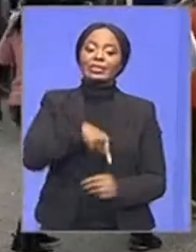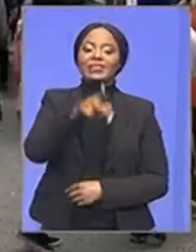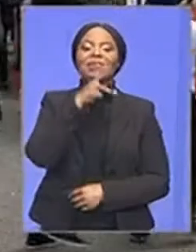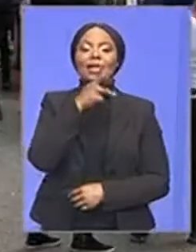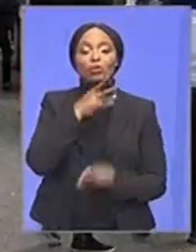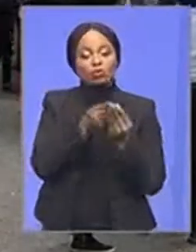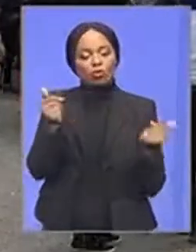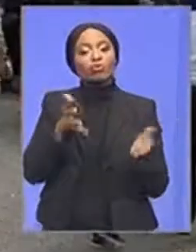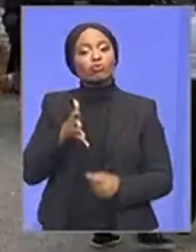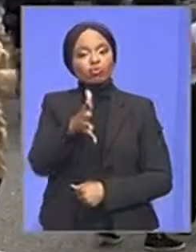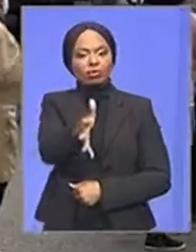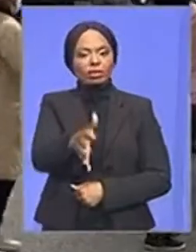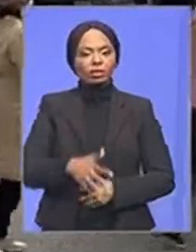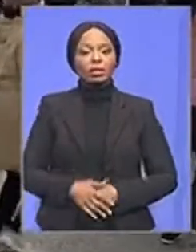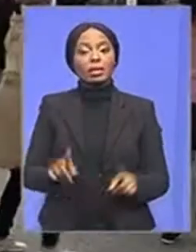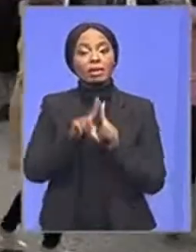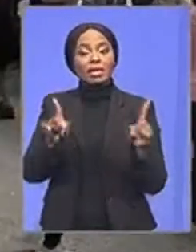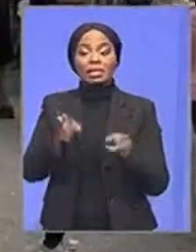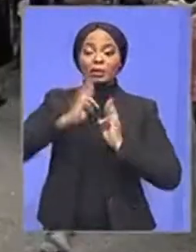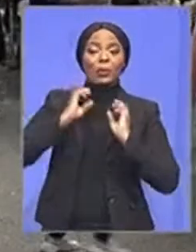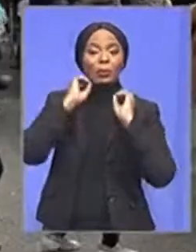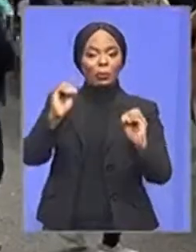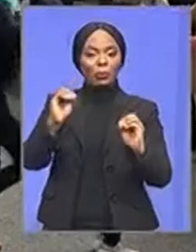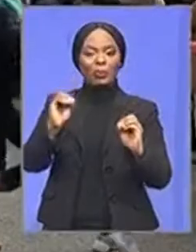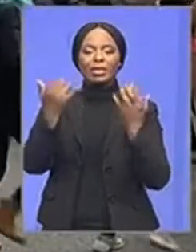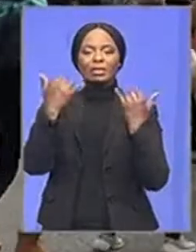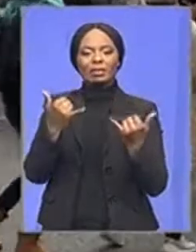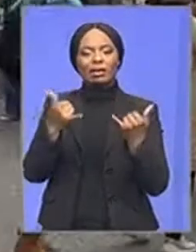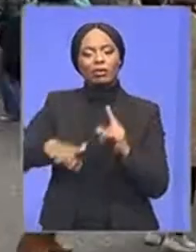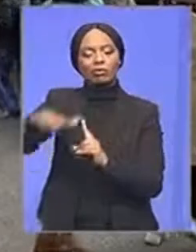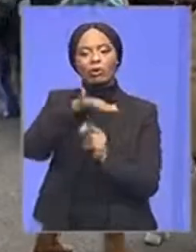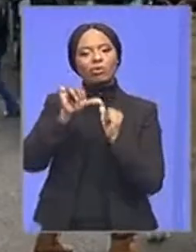tharollo. Empa go fitlhela seo se direga, tshotlego ka Pimville e jwala pele.